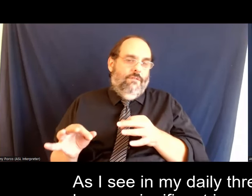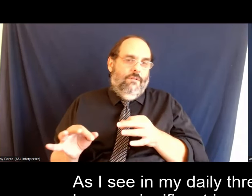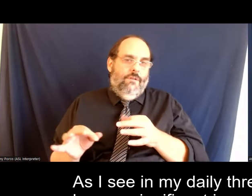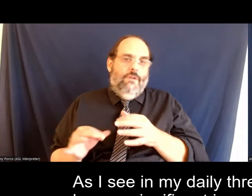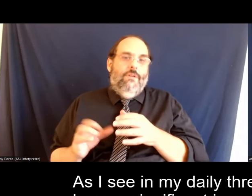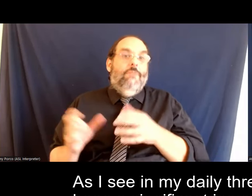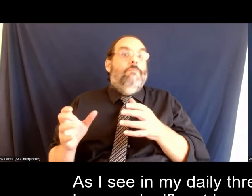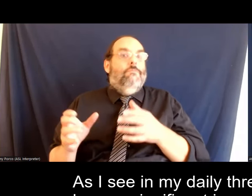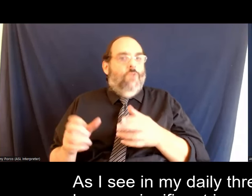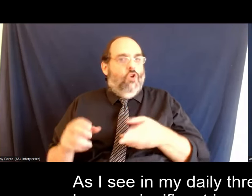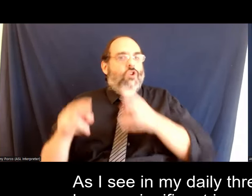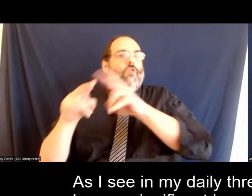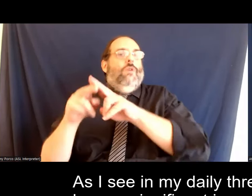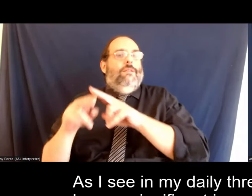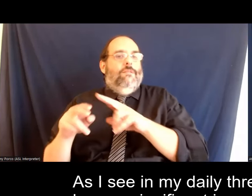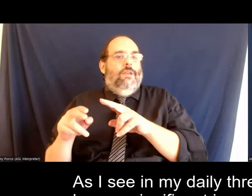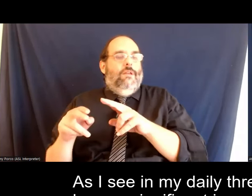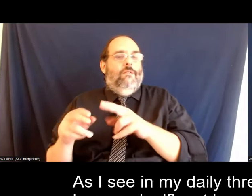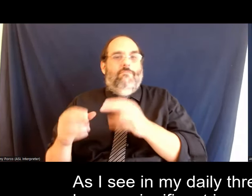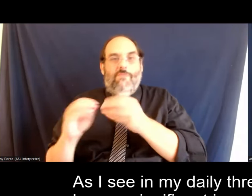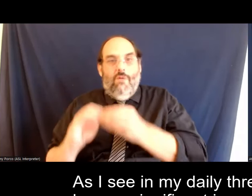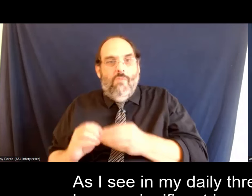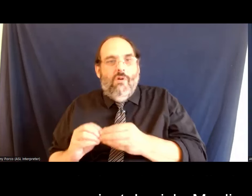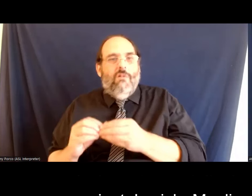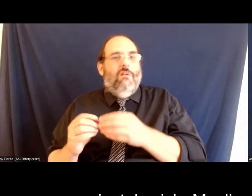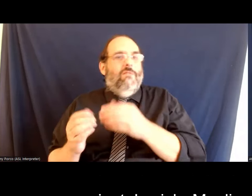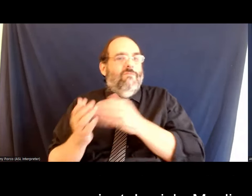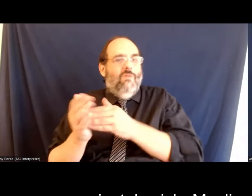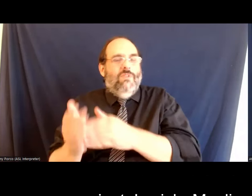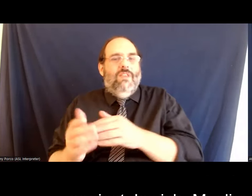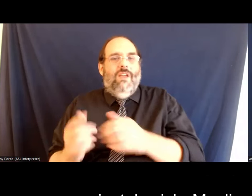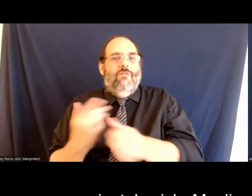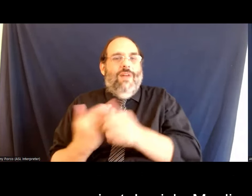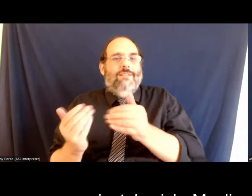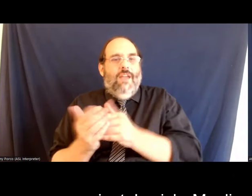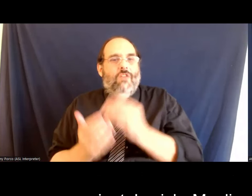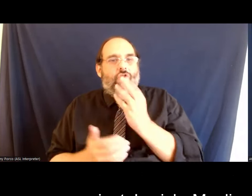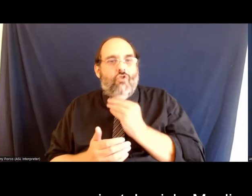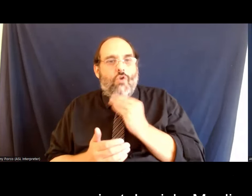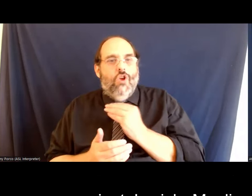significant increase in the volume and frequency of threats against Jewish,